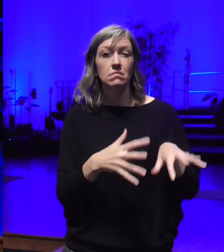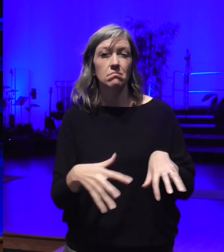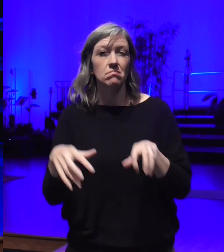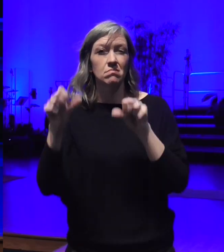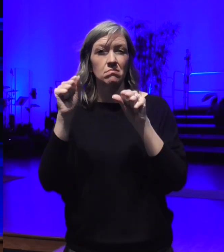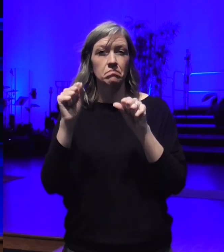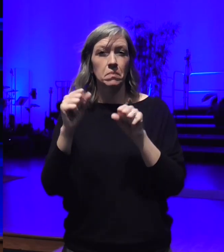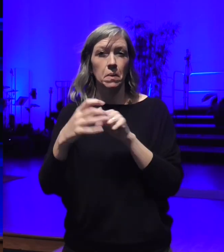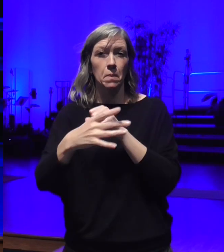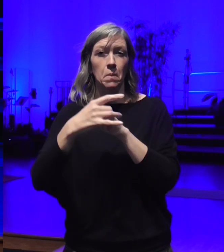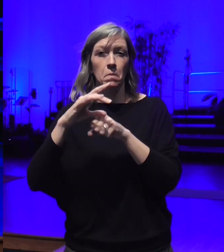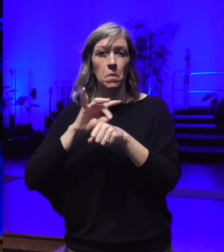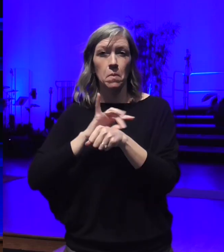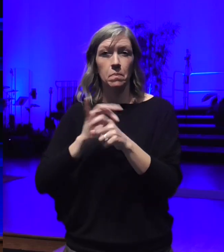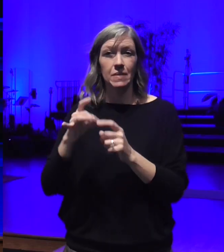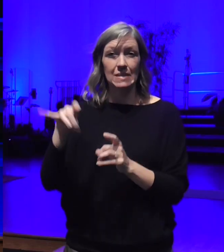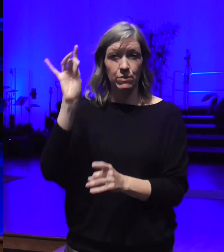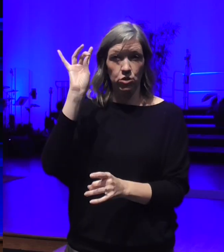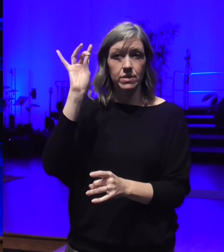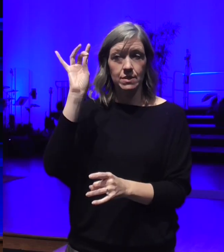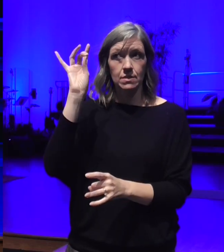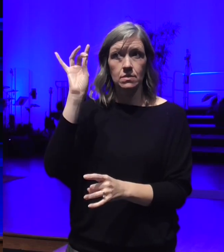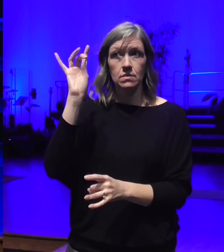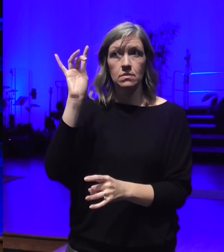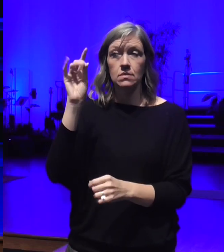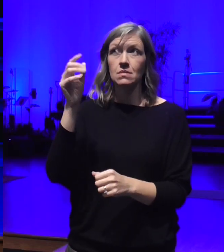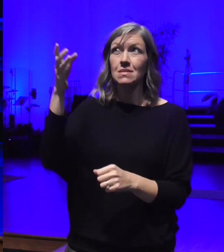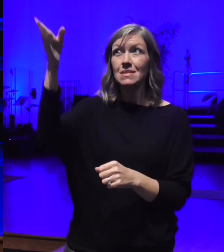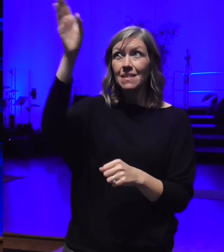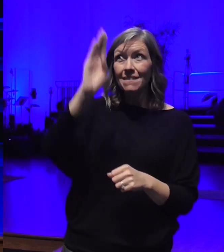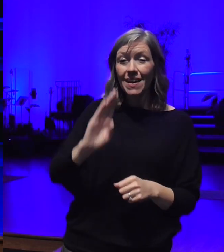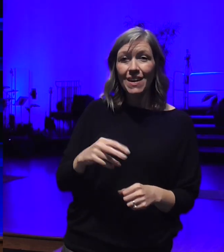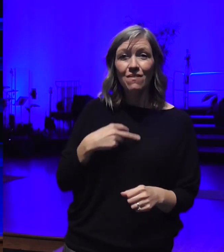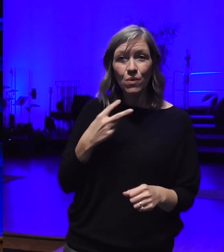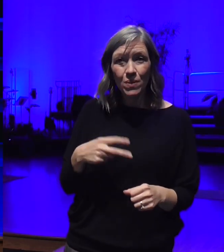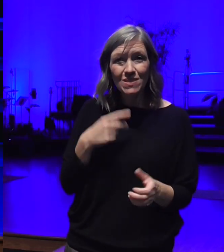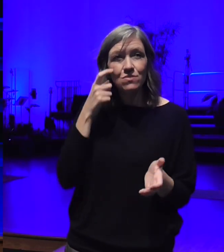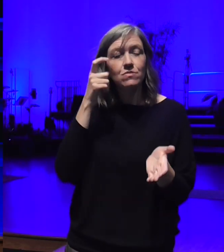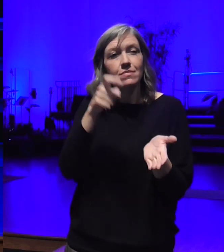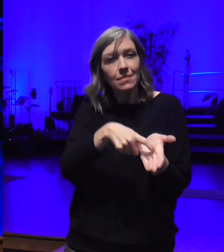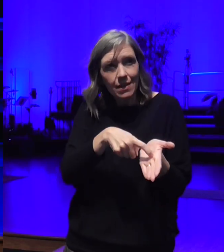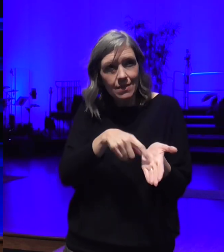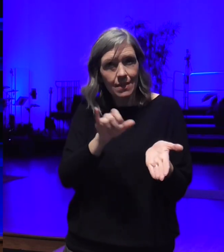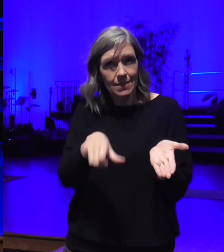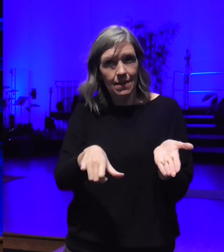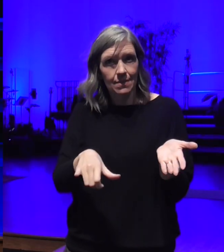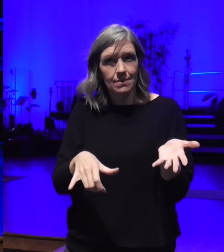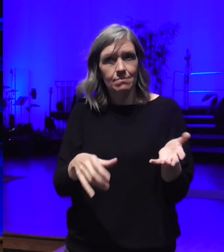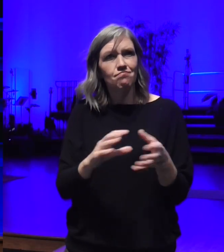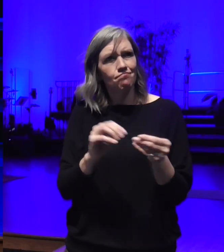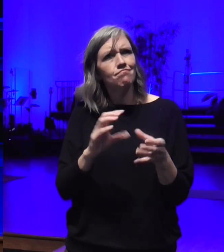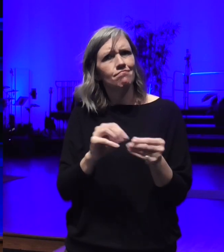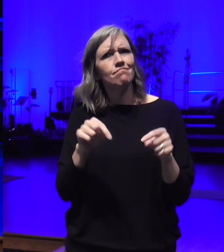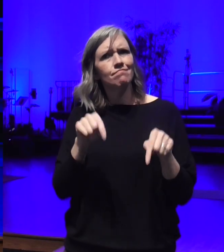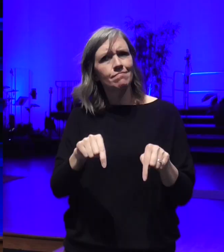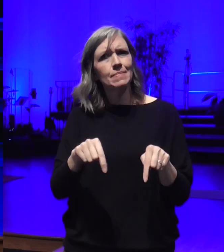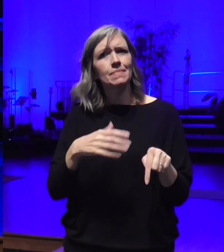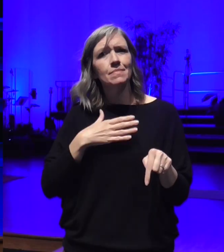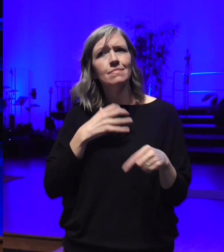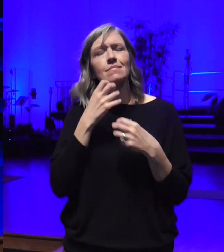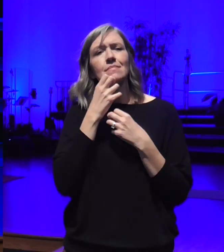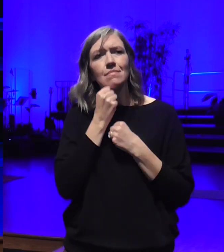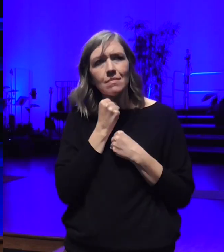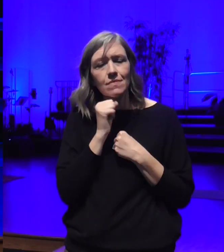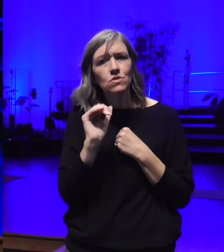Spirit, there is a divine voice that recognizes itself in us that says, "This is my